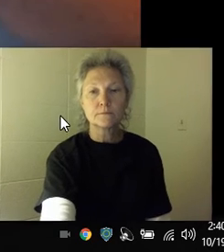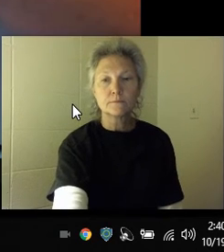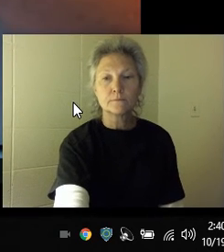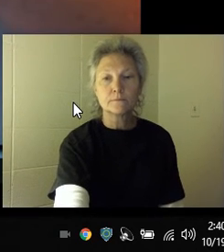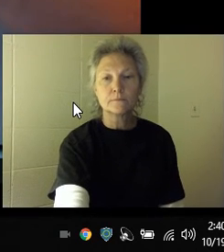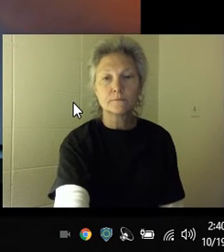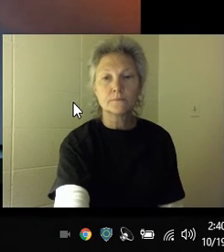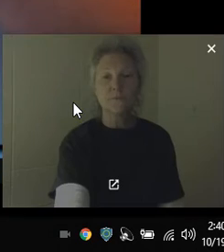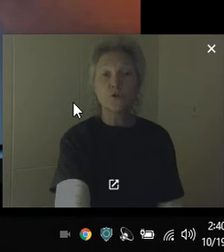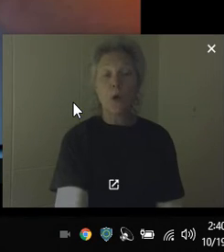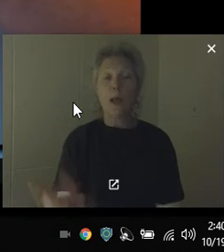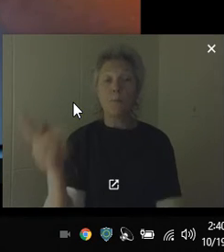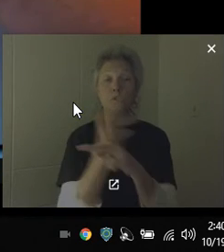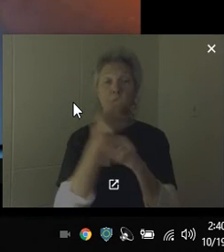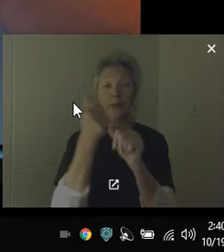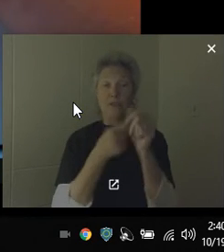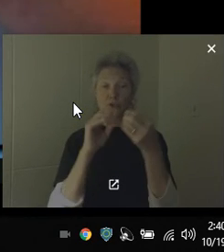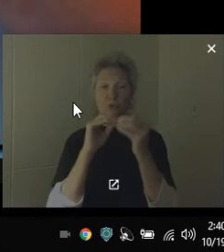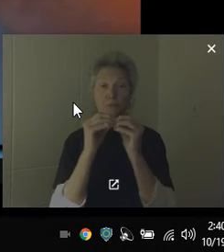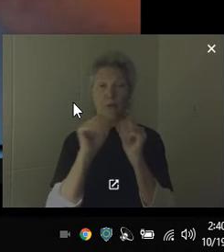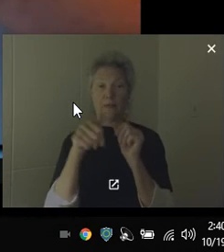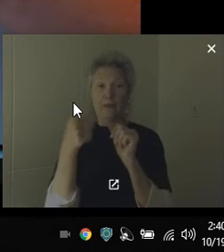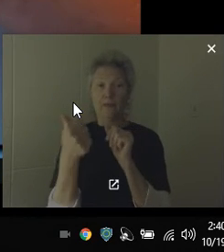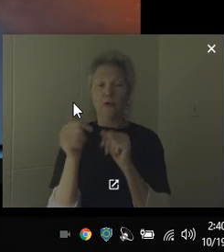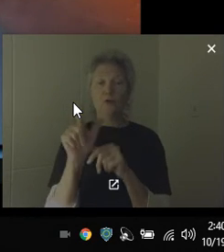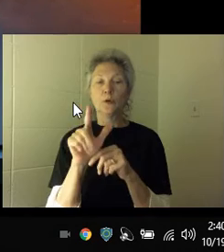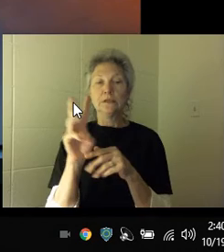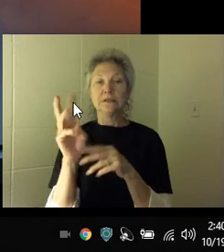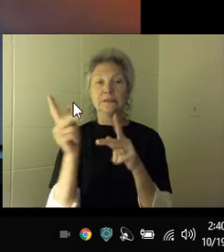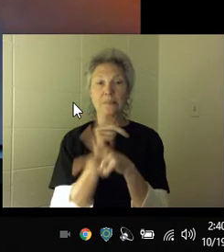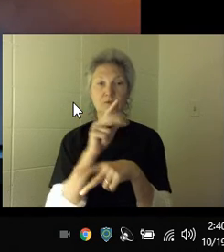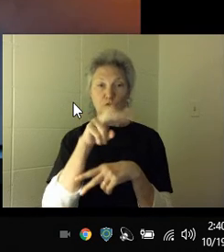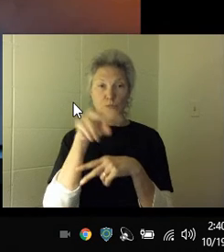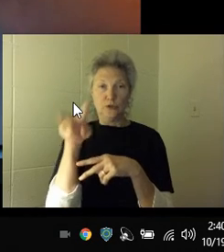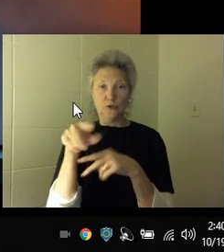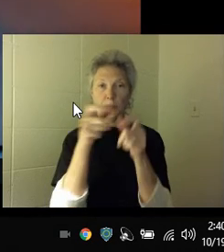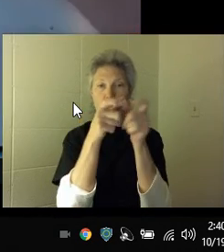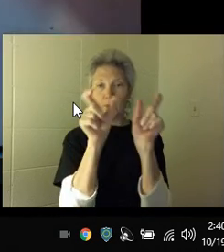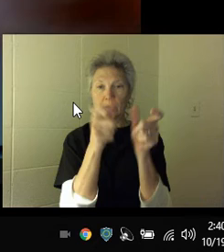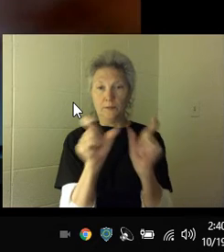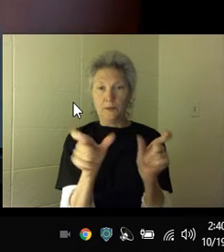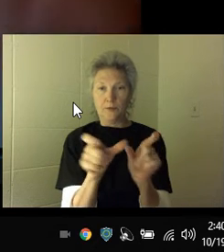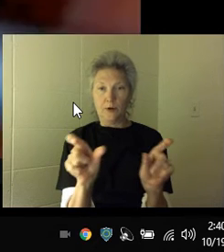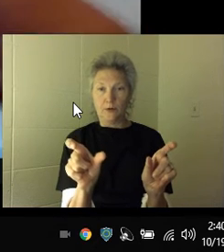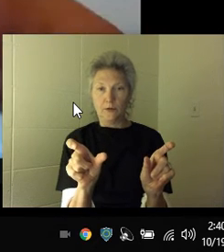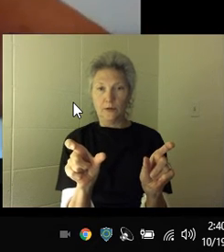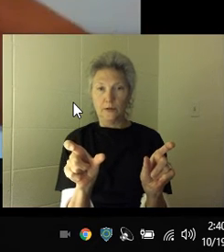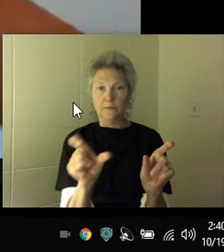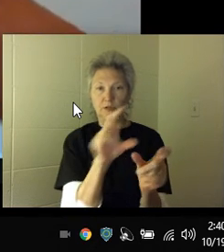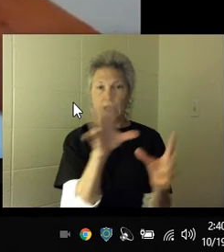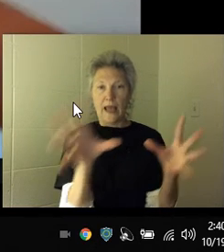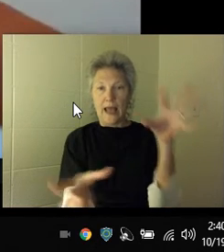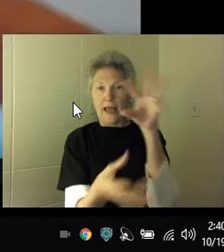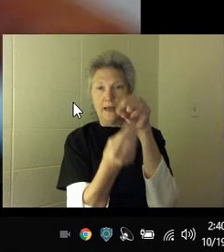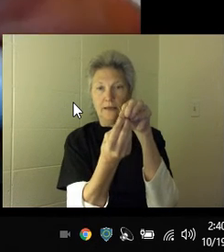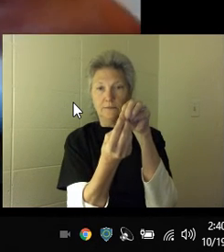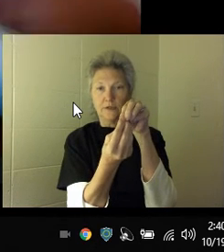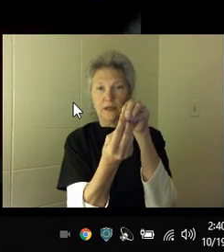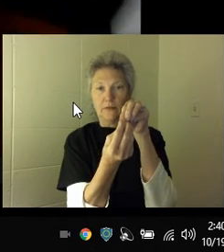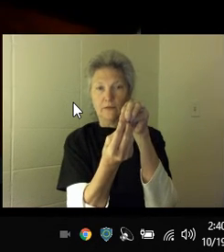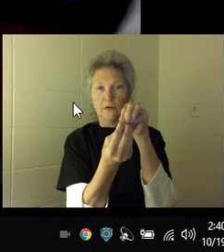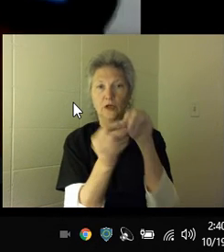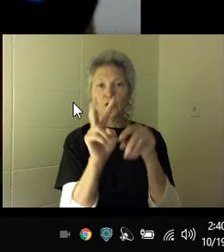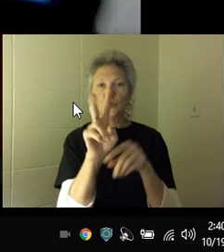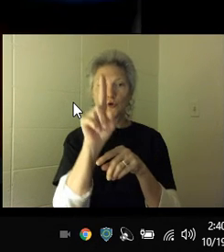the other, right? So basically I just did 26 times 22 by breaking them apart. So I'm going to add them together.